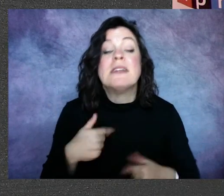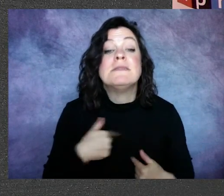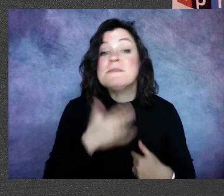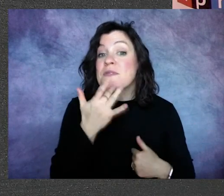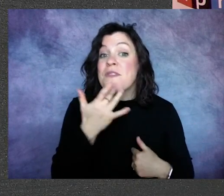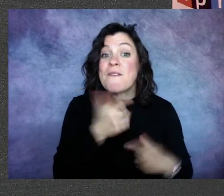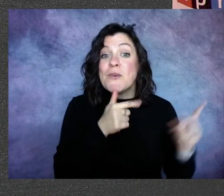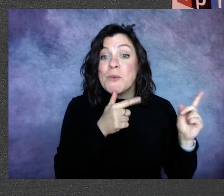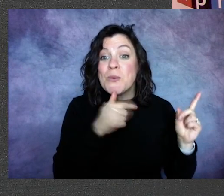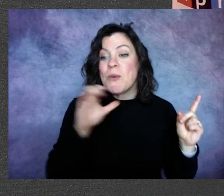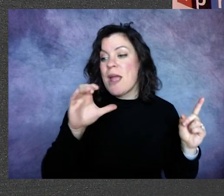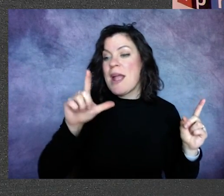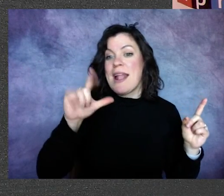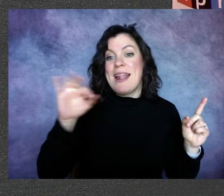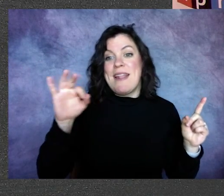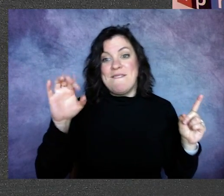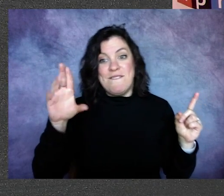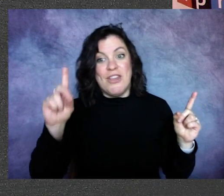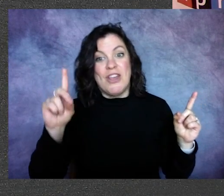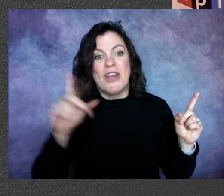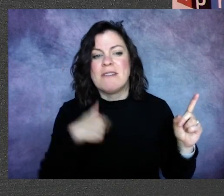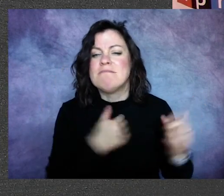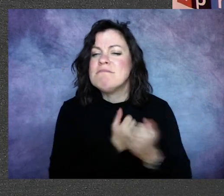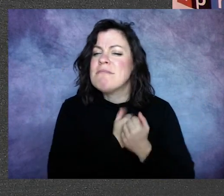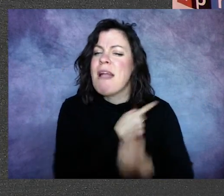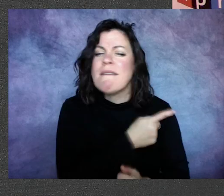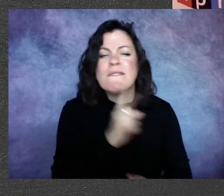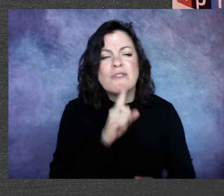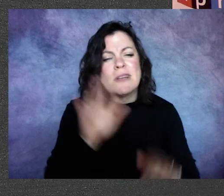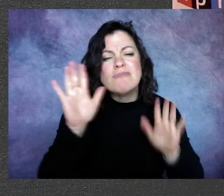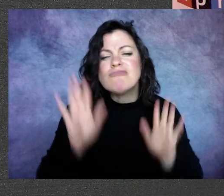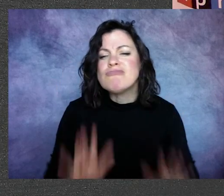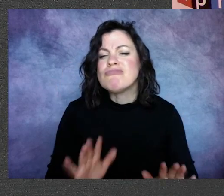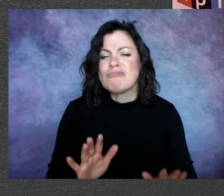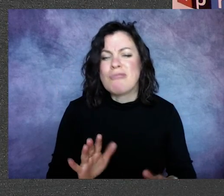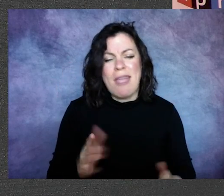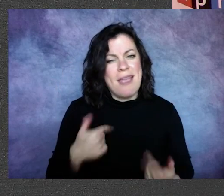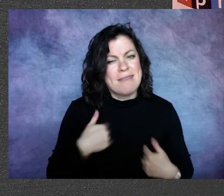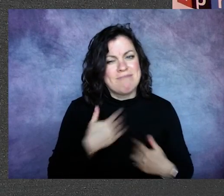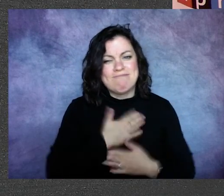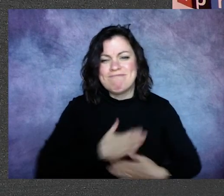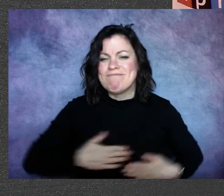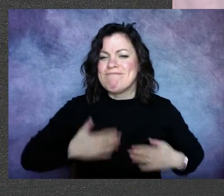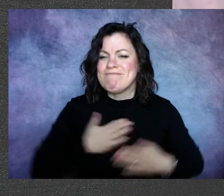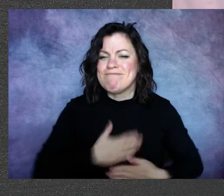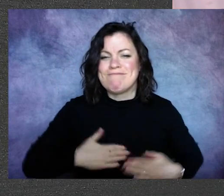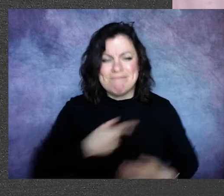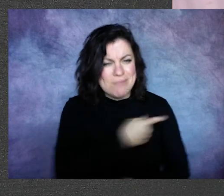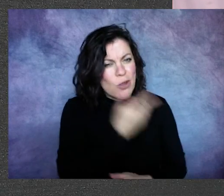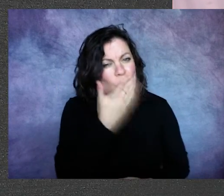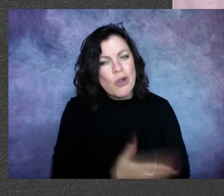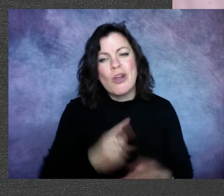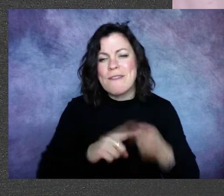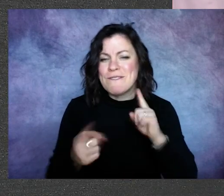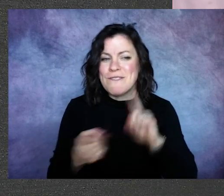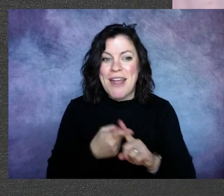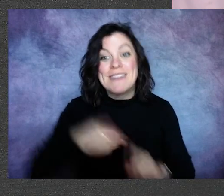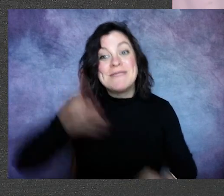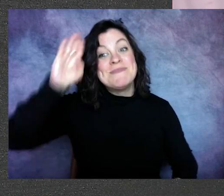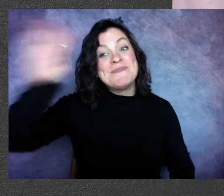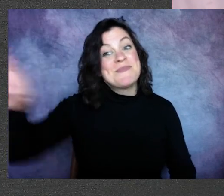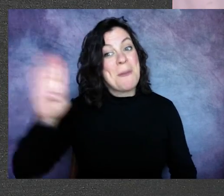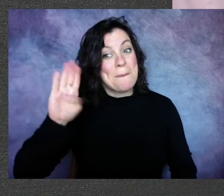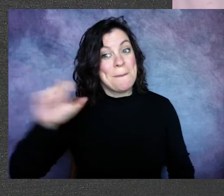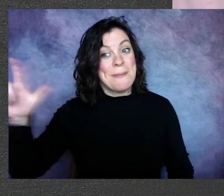but everyone loves him for the way he is. It's great. And I love bringing PBS Kids friends to you. Hi, I'm Bill, and